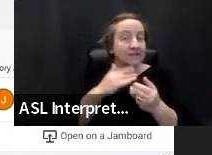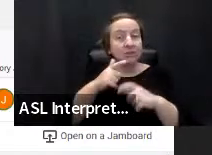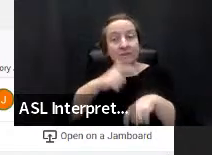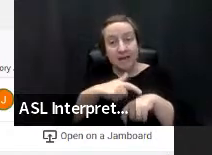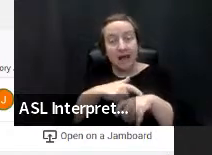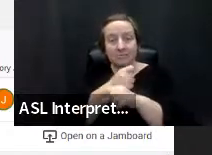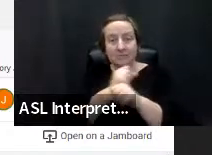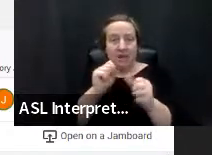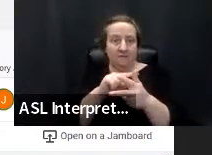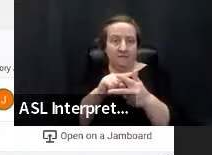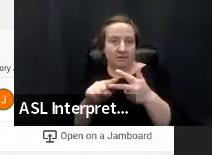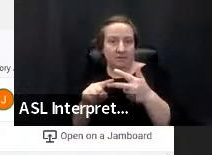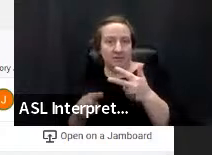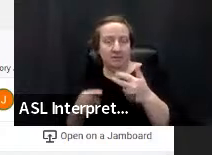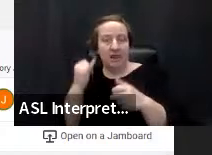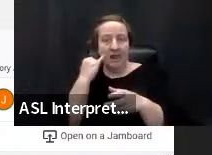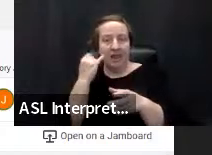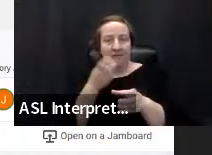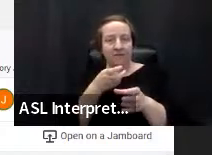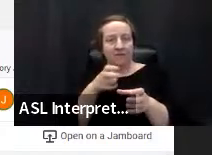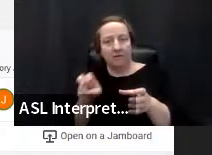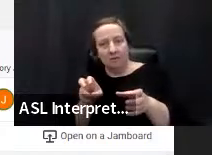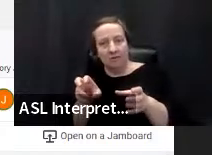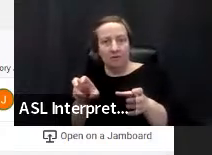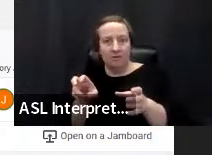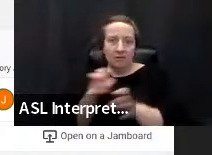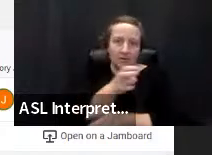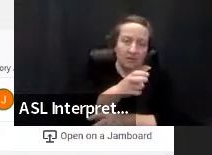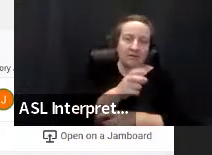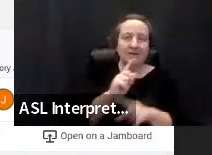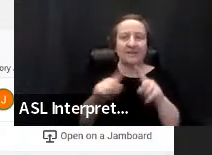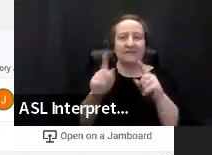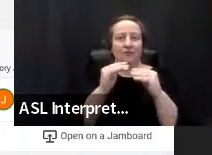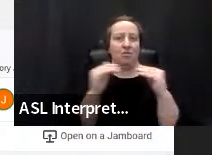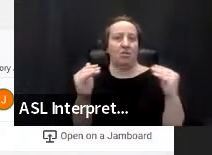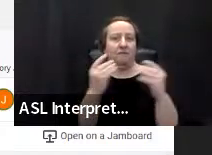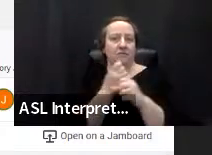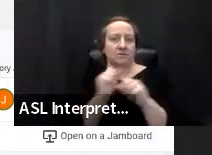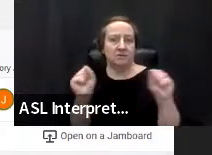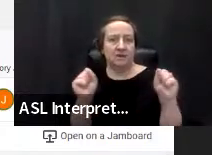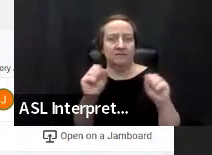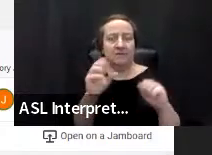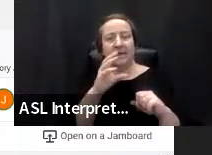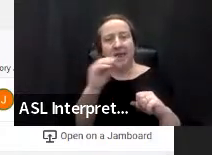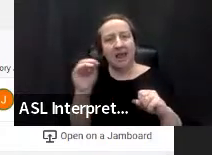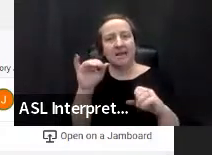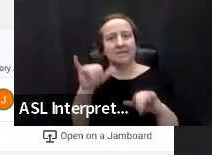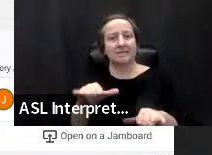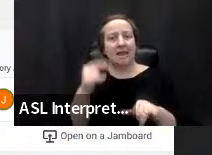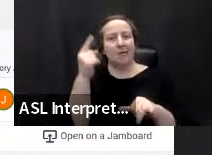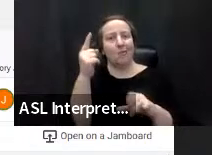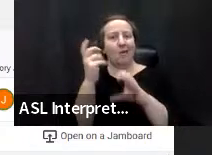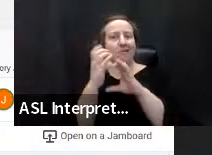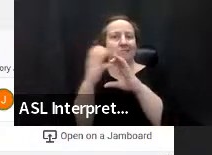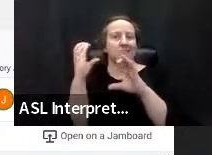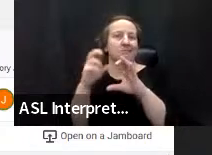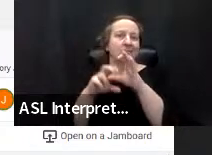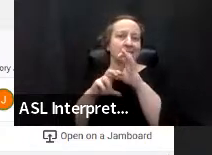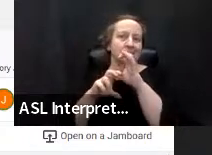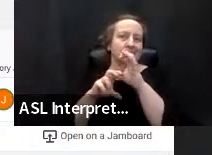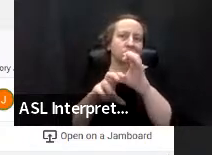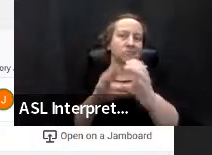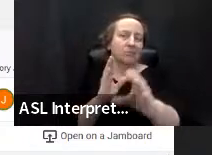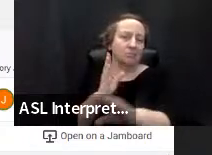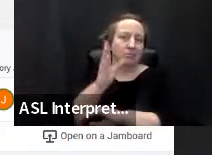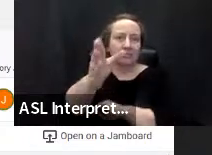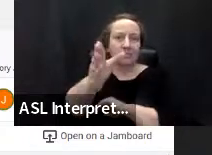Is switching modes creates a different level of safety, but also staying in one mode of transportation while crossing, but